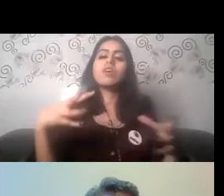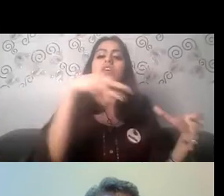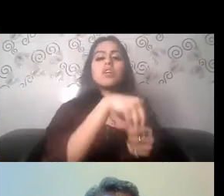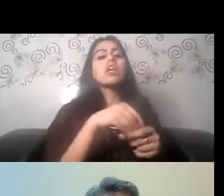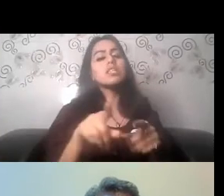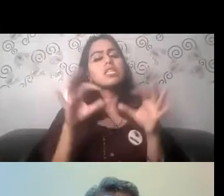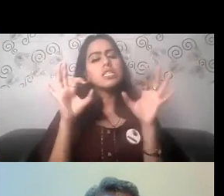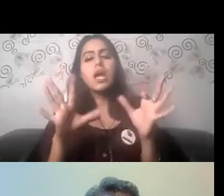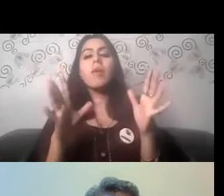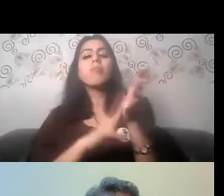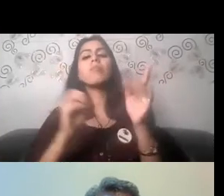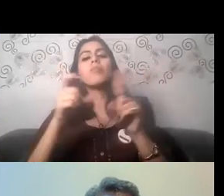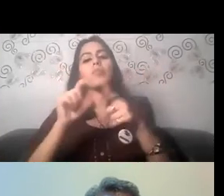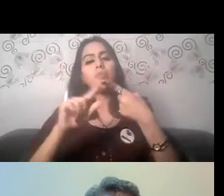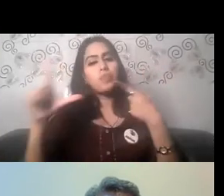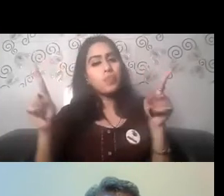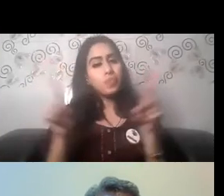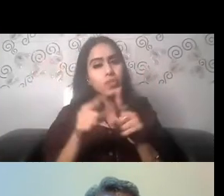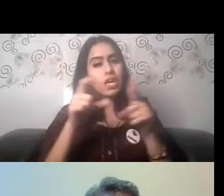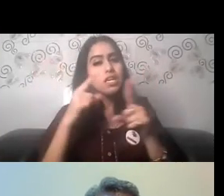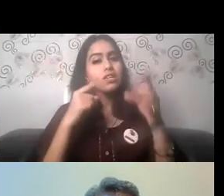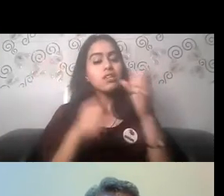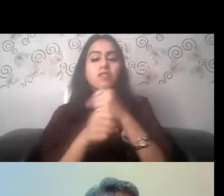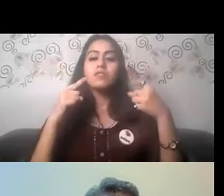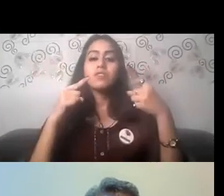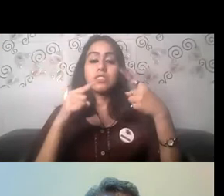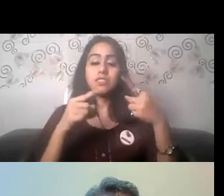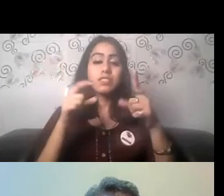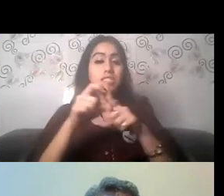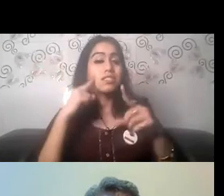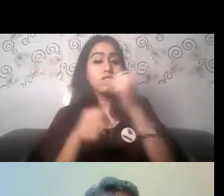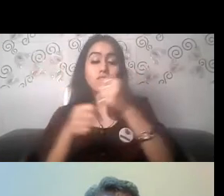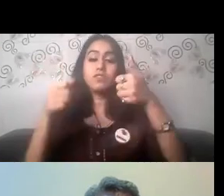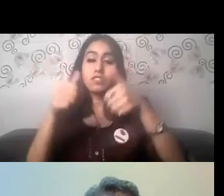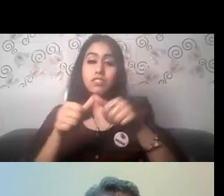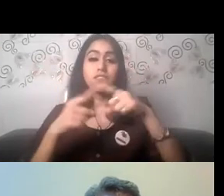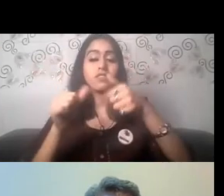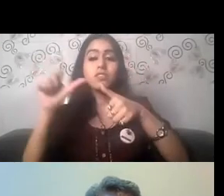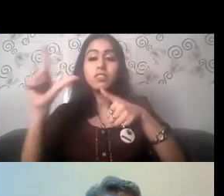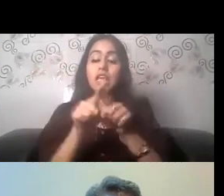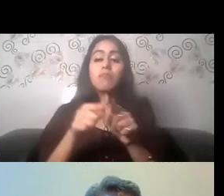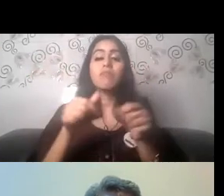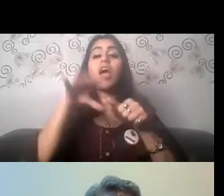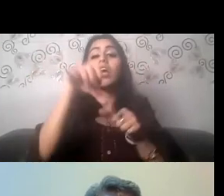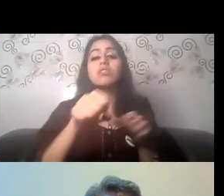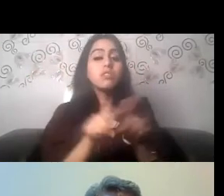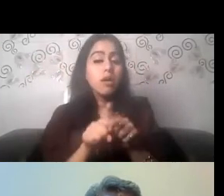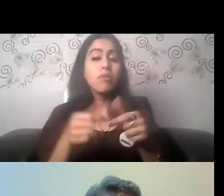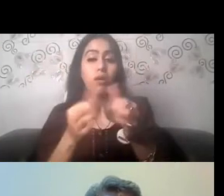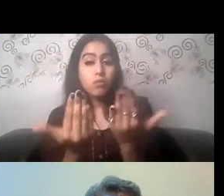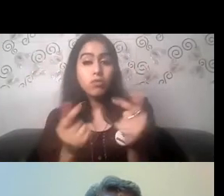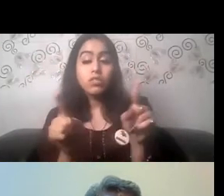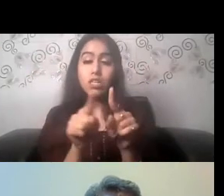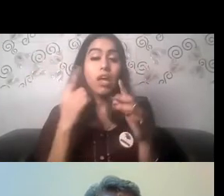brilliant model called the Digital Accessibility Maturity Model, DAM. If you just search for that on AbilityNet, then that's a